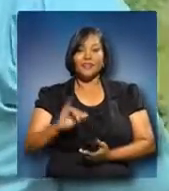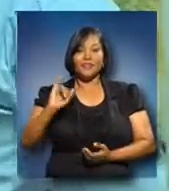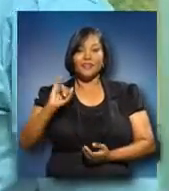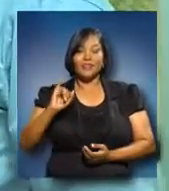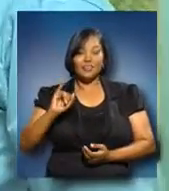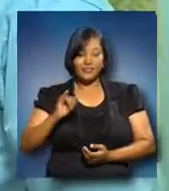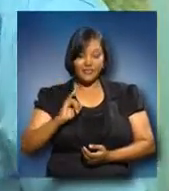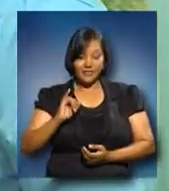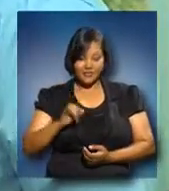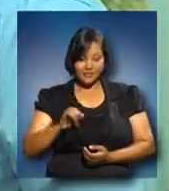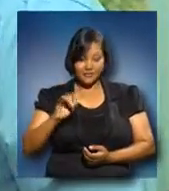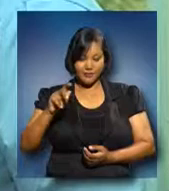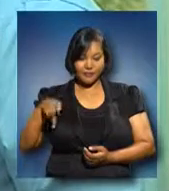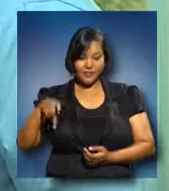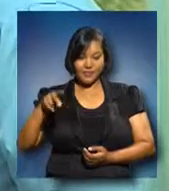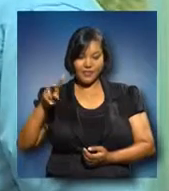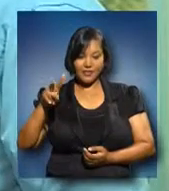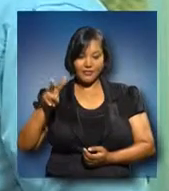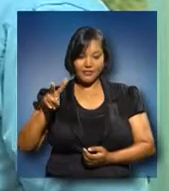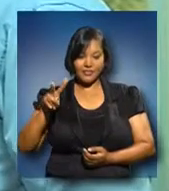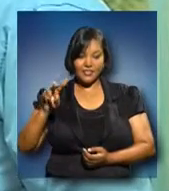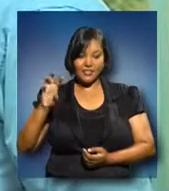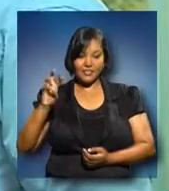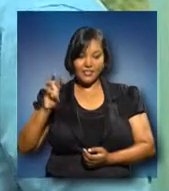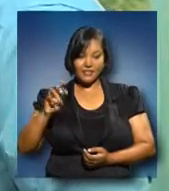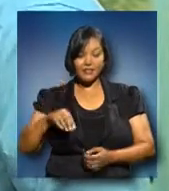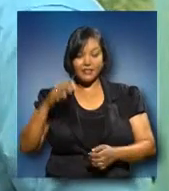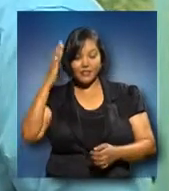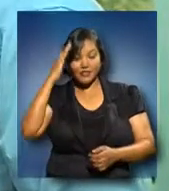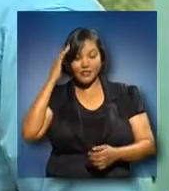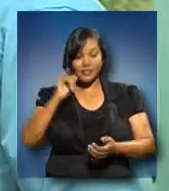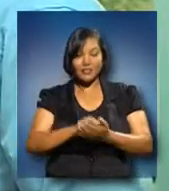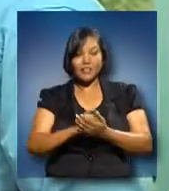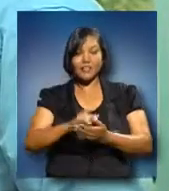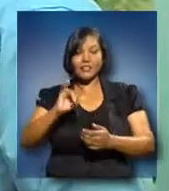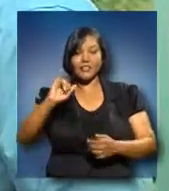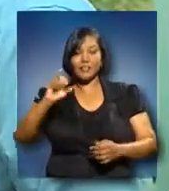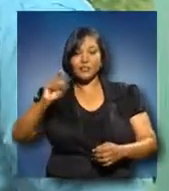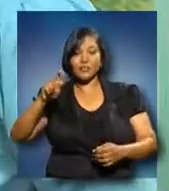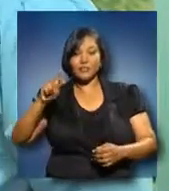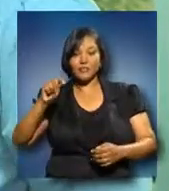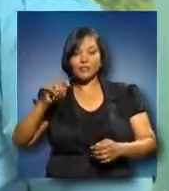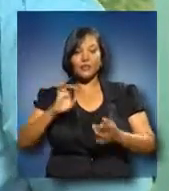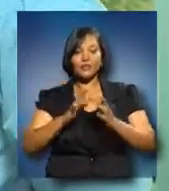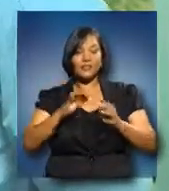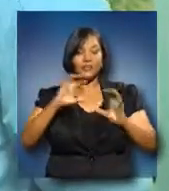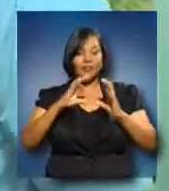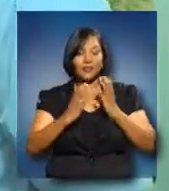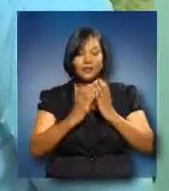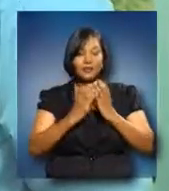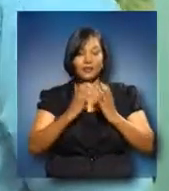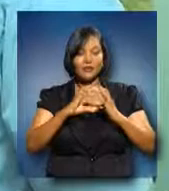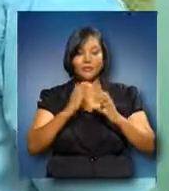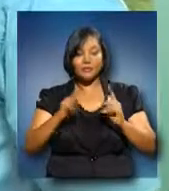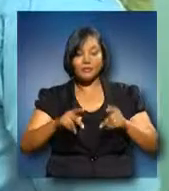So I guess the ISP that we're referring, that all of us have been referring to, is the STT.